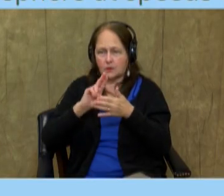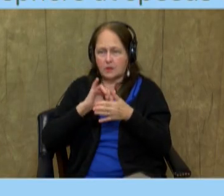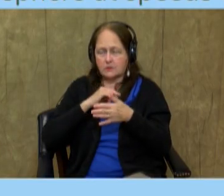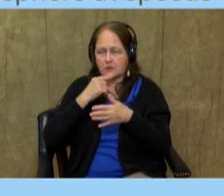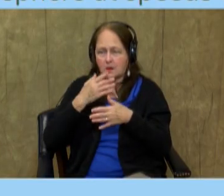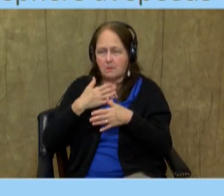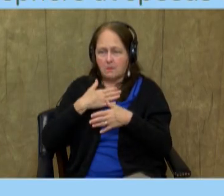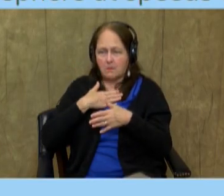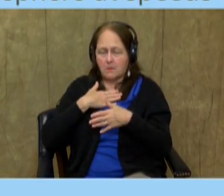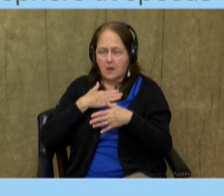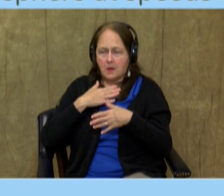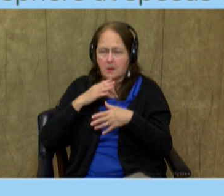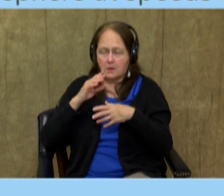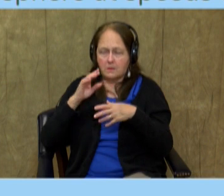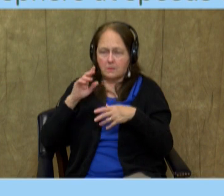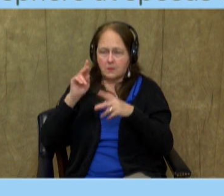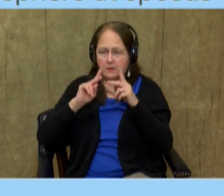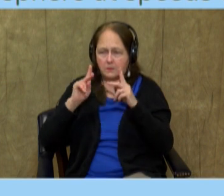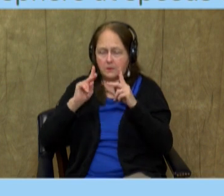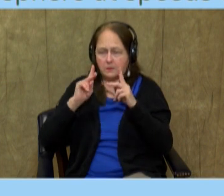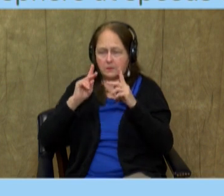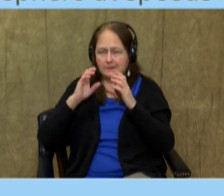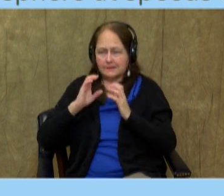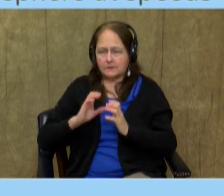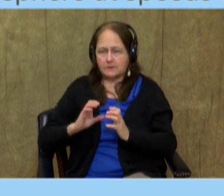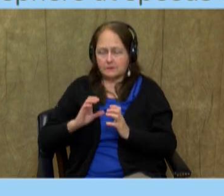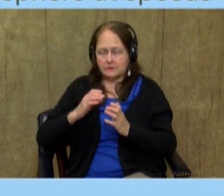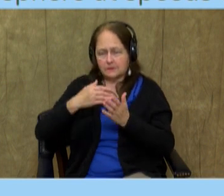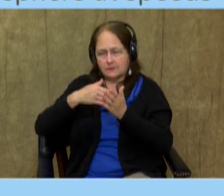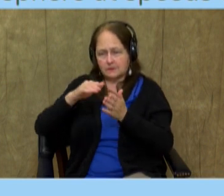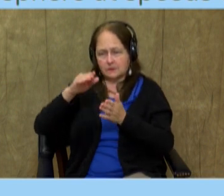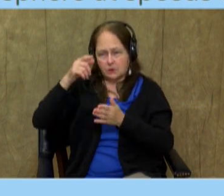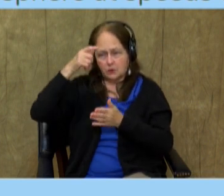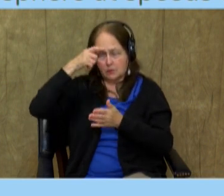my fellow citizens, that we shall send to the moon